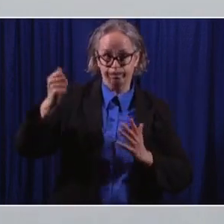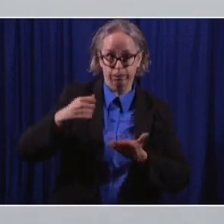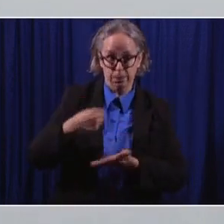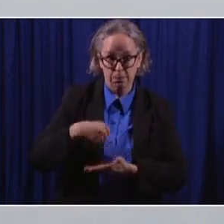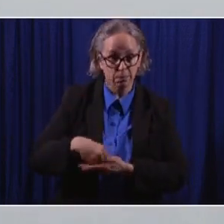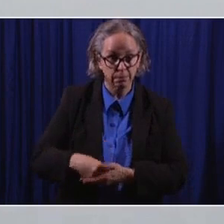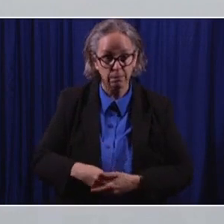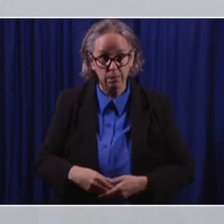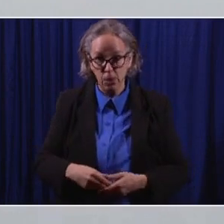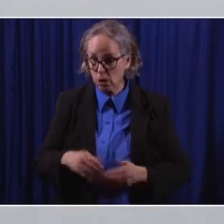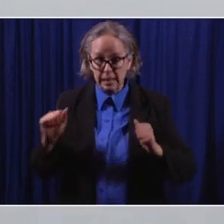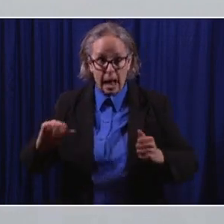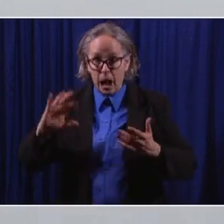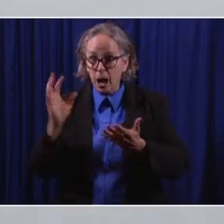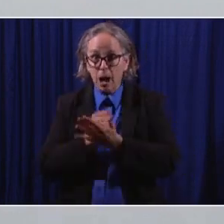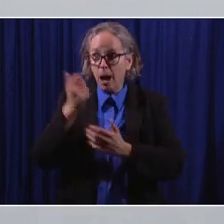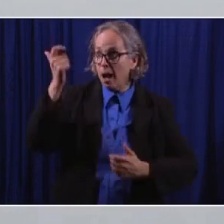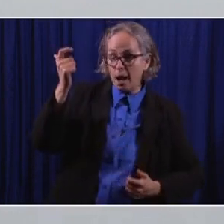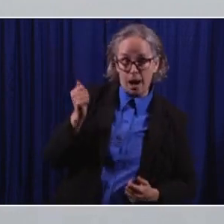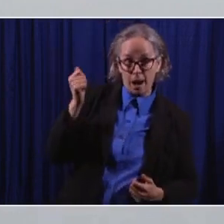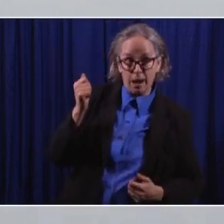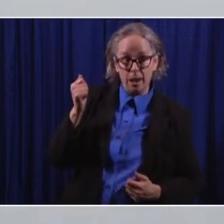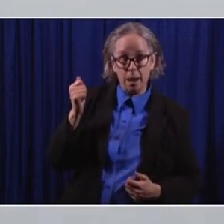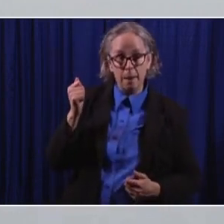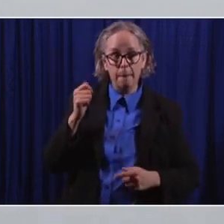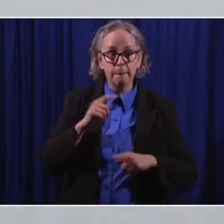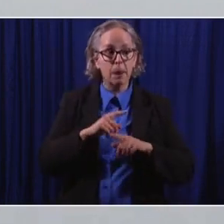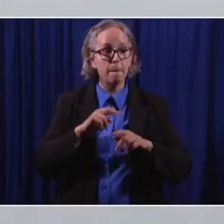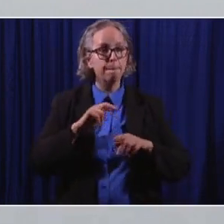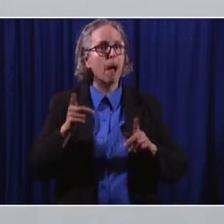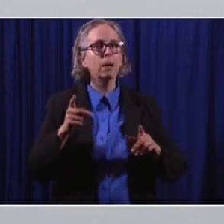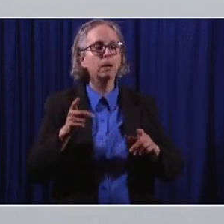form. It's estimated that approximately